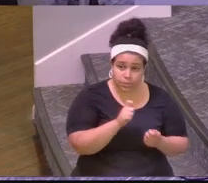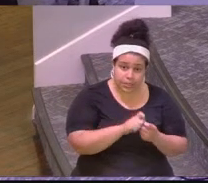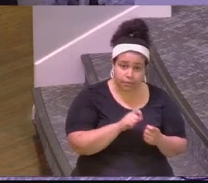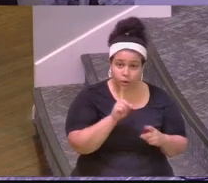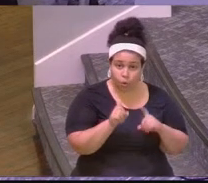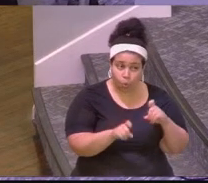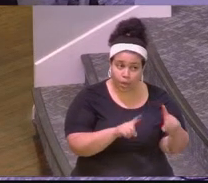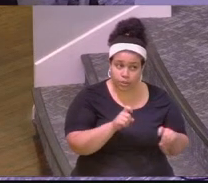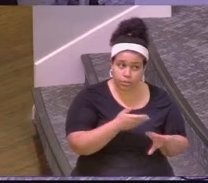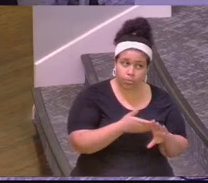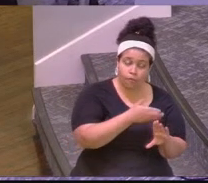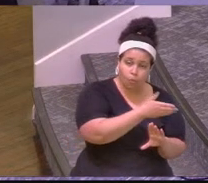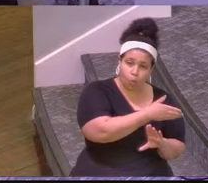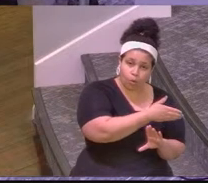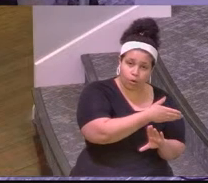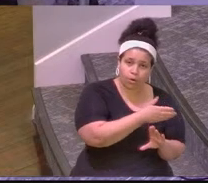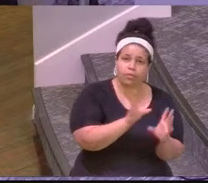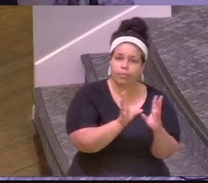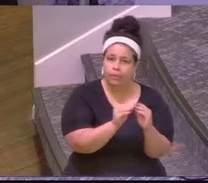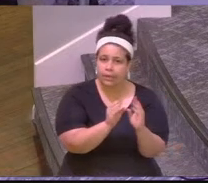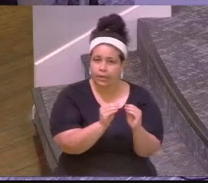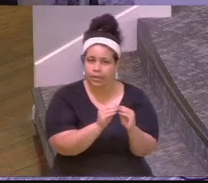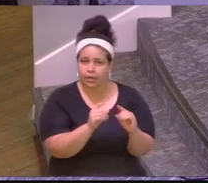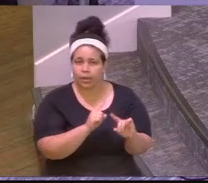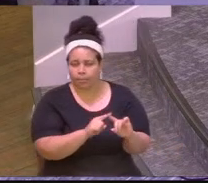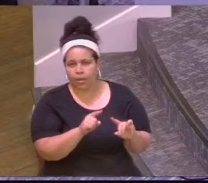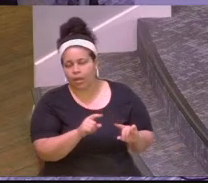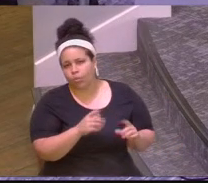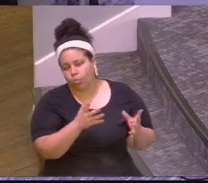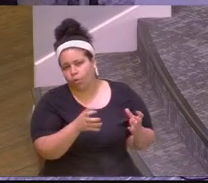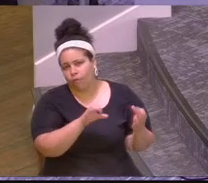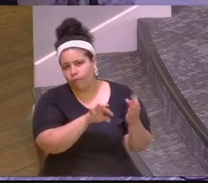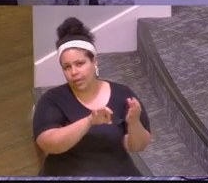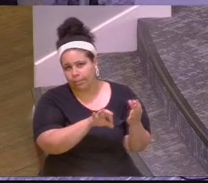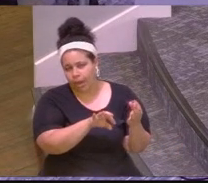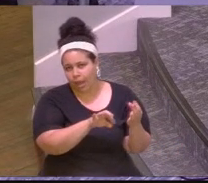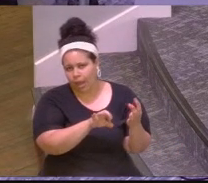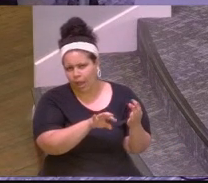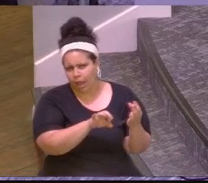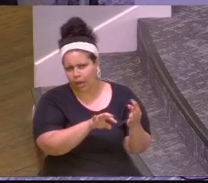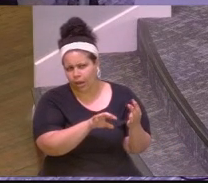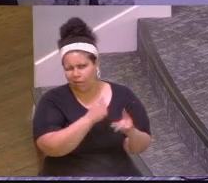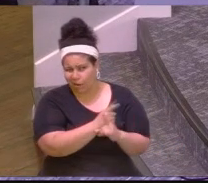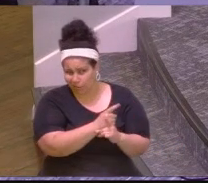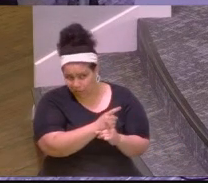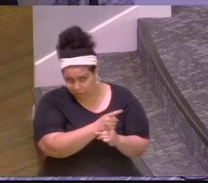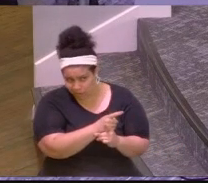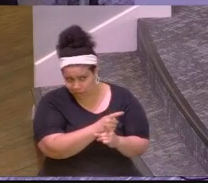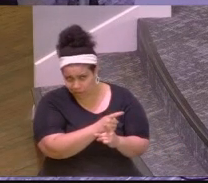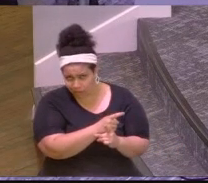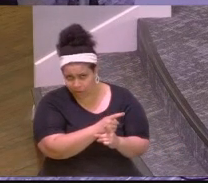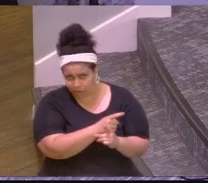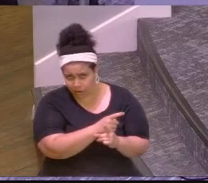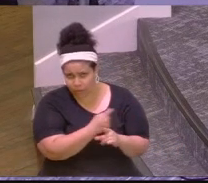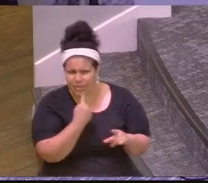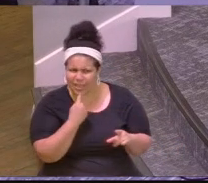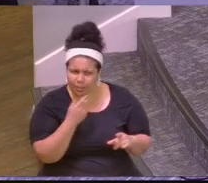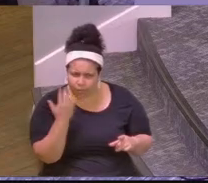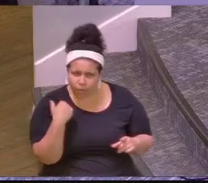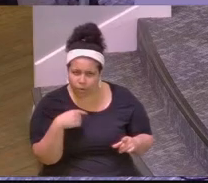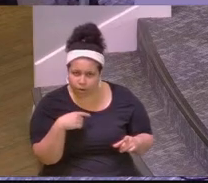beforehand and say, we really want to get feedback on this particular. Is it, Linda, is that what you said all along? Okay, well, I'll second what Linda